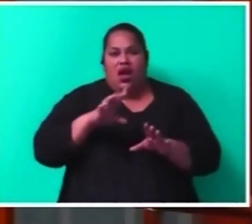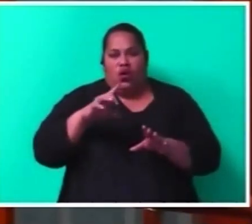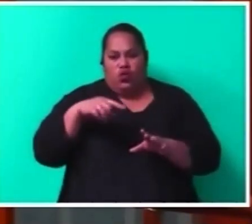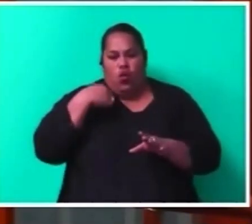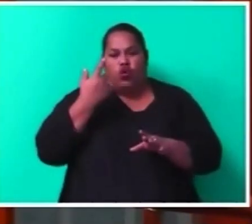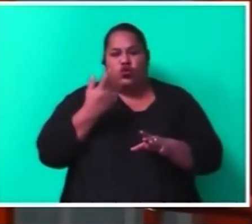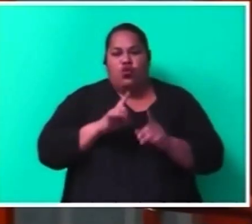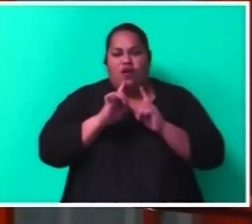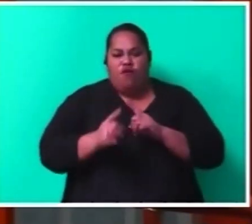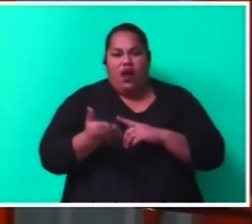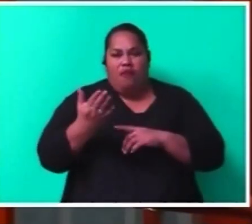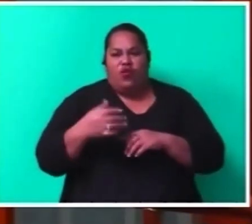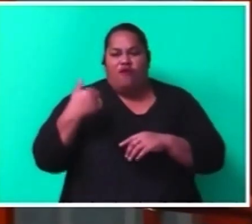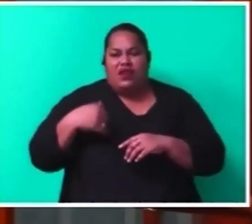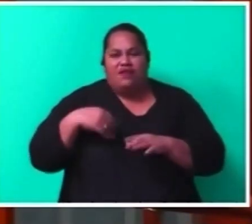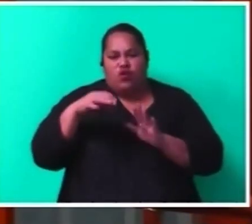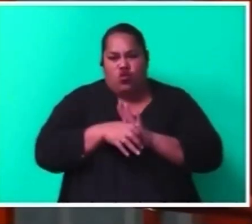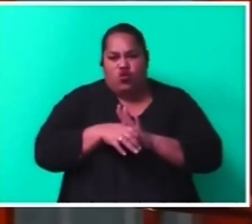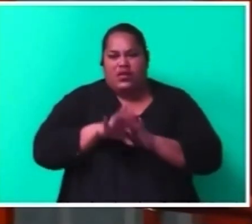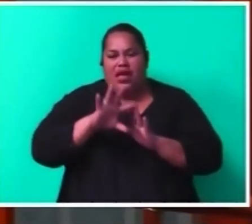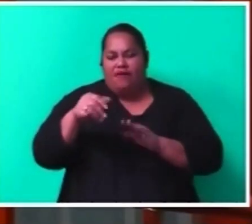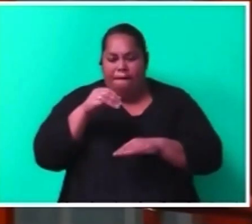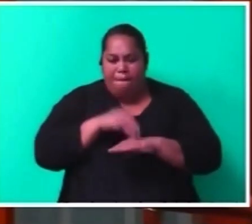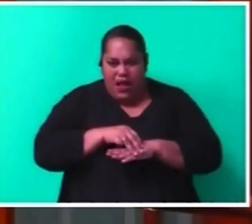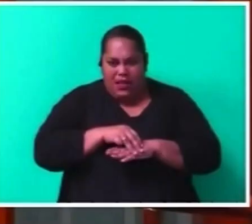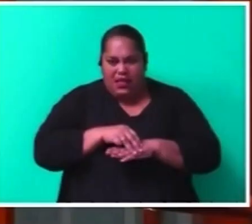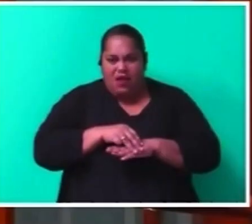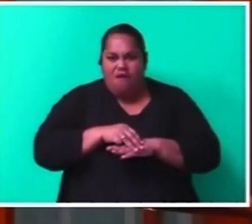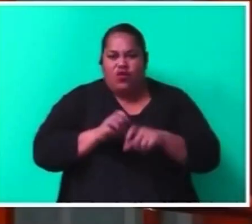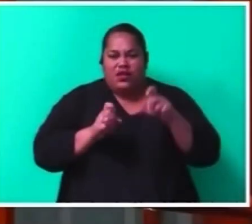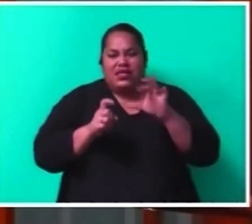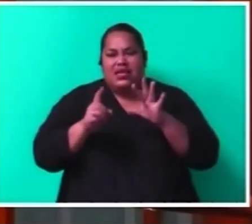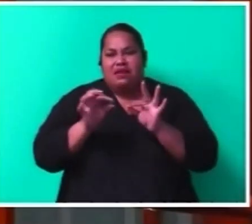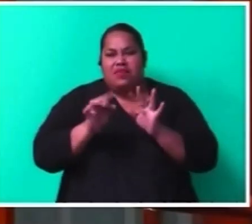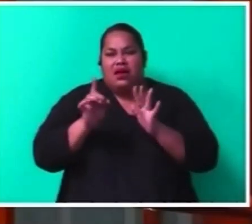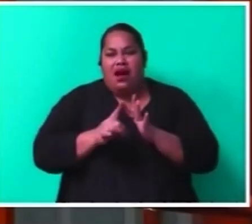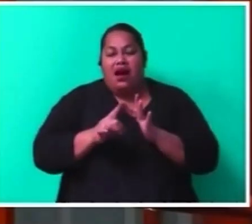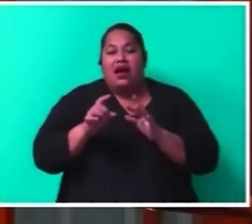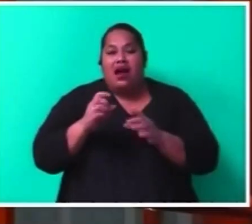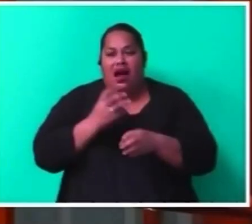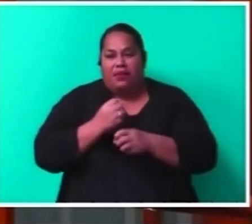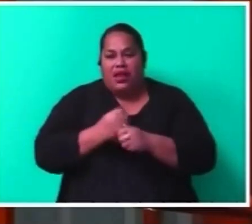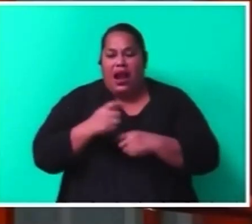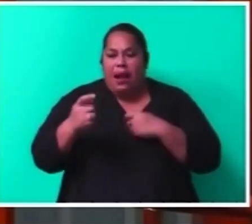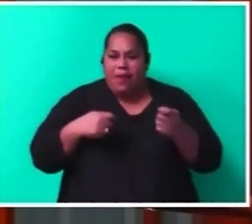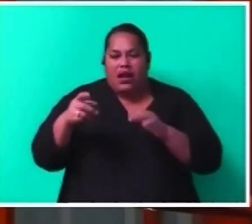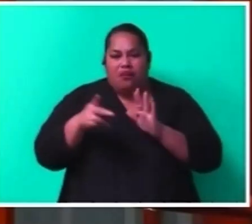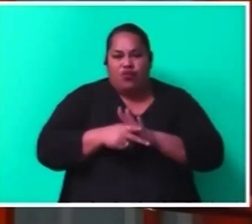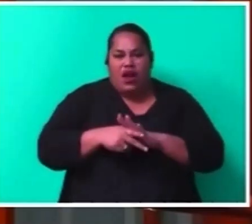costs continuously through monthly CPI updates, regular market price inspection